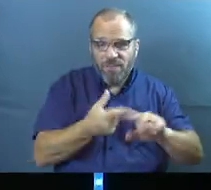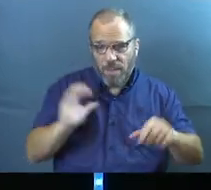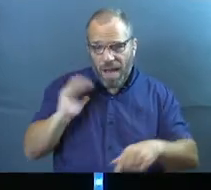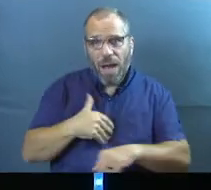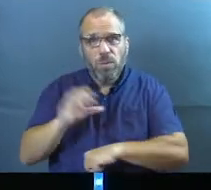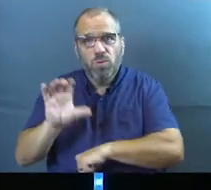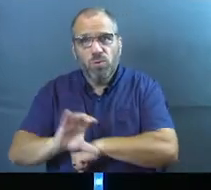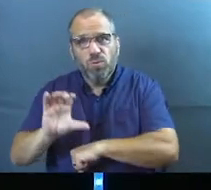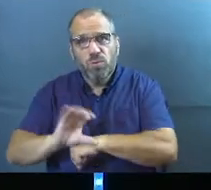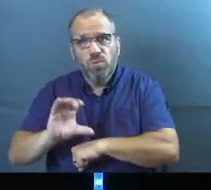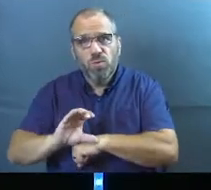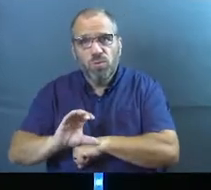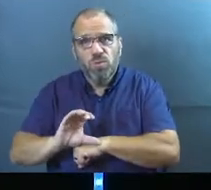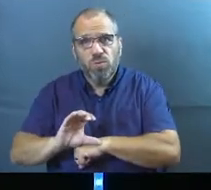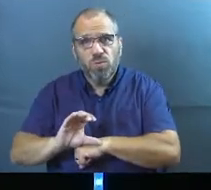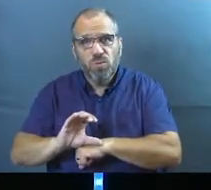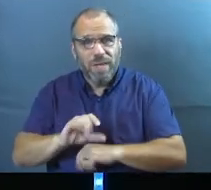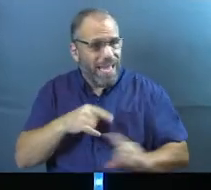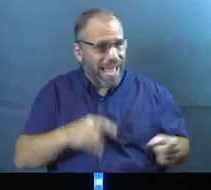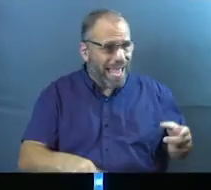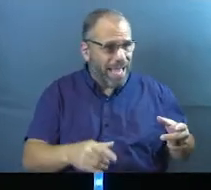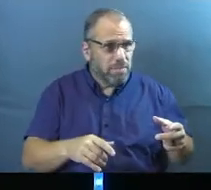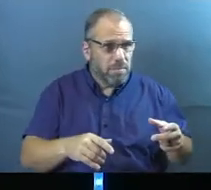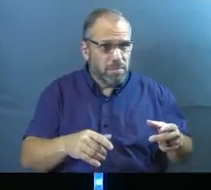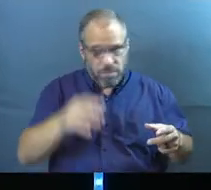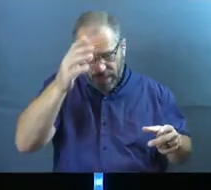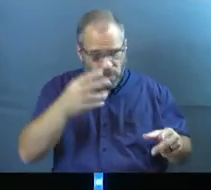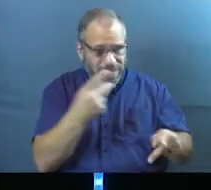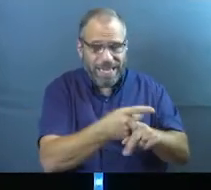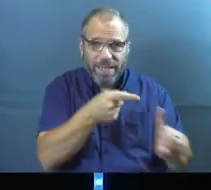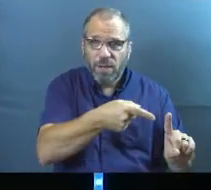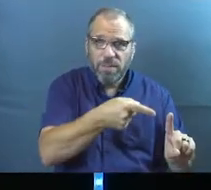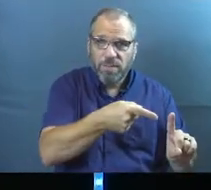our church, and the guy was taking care of him,